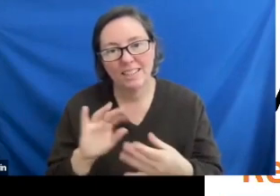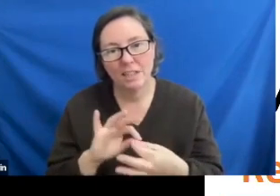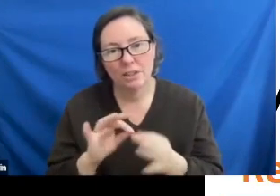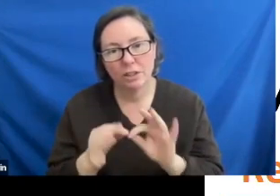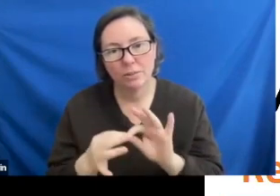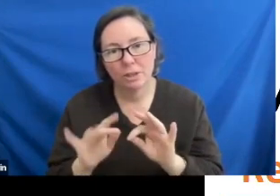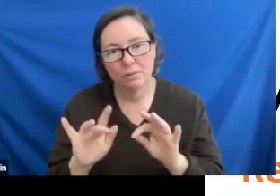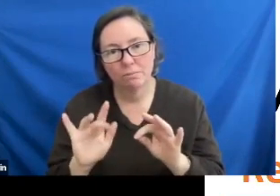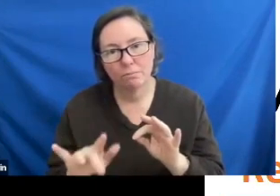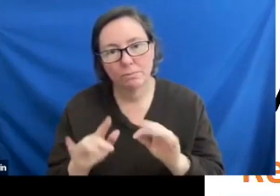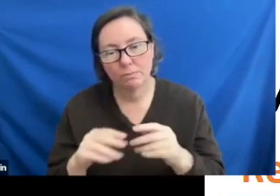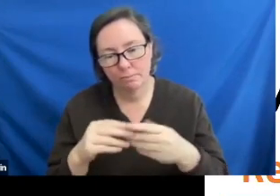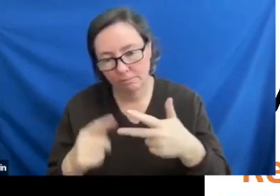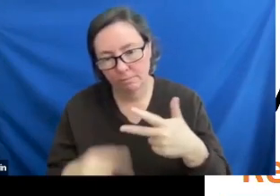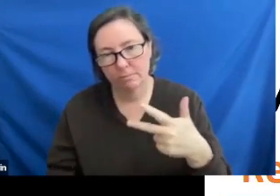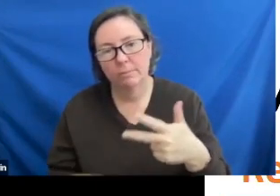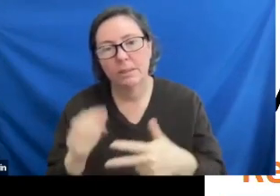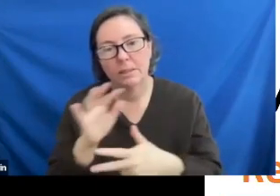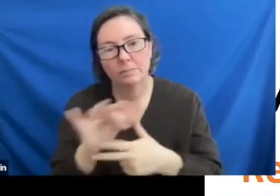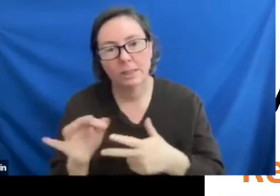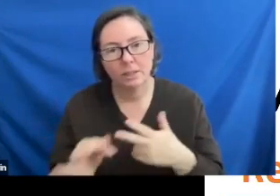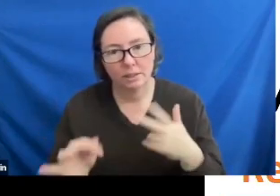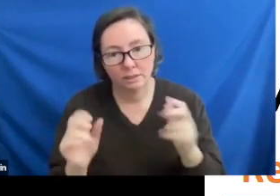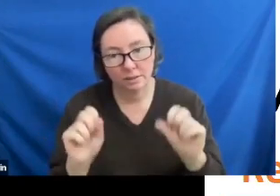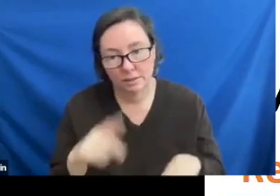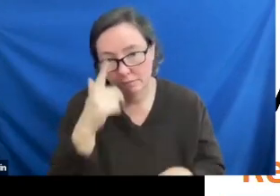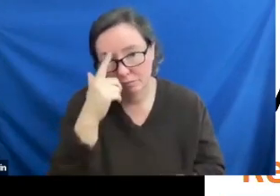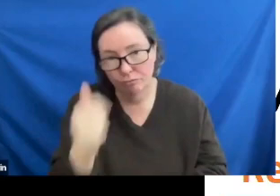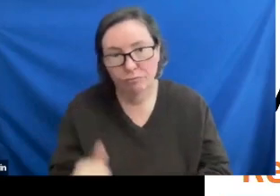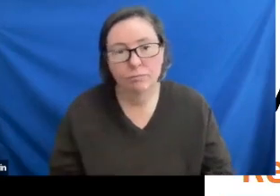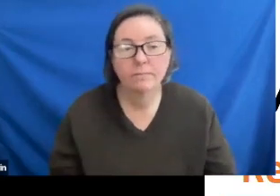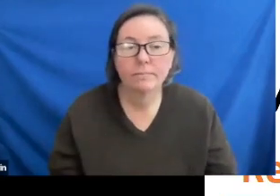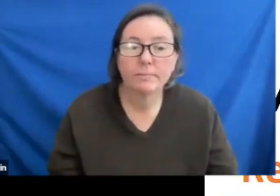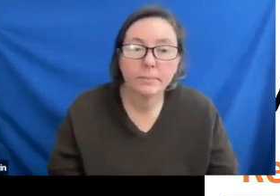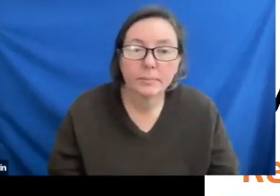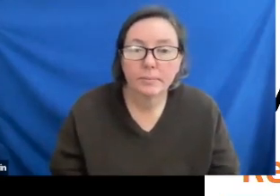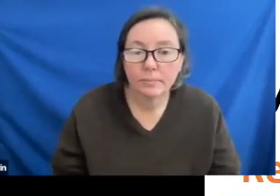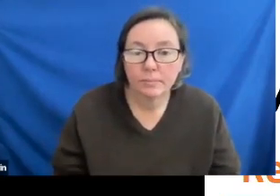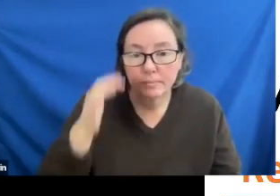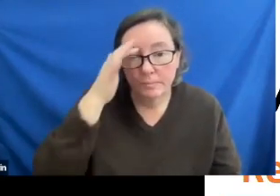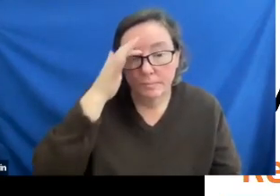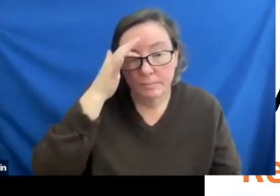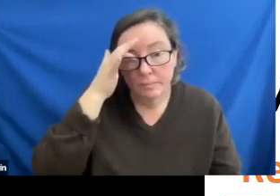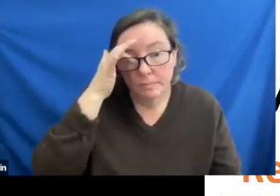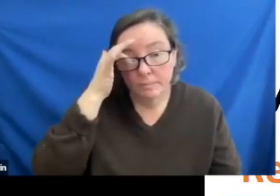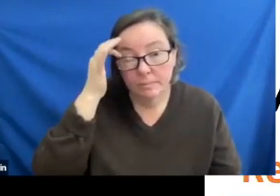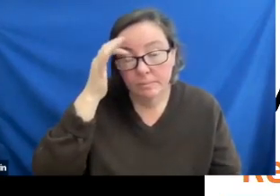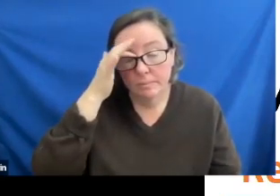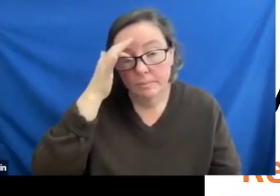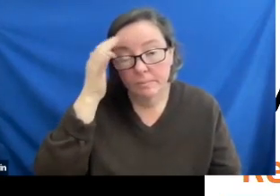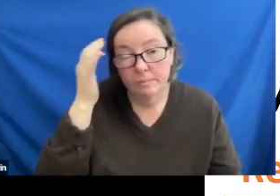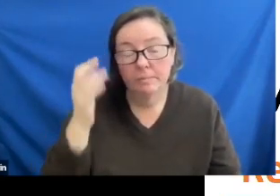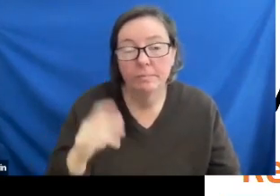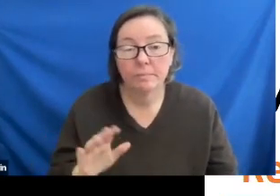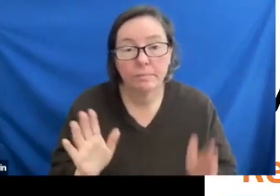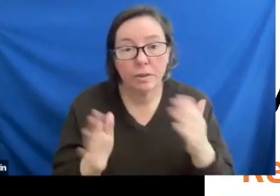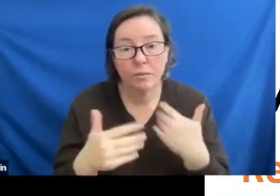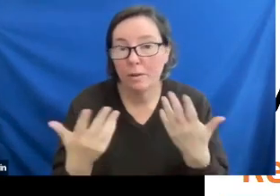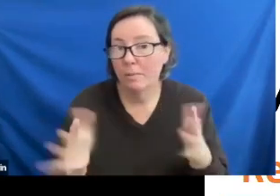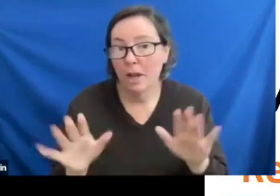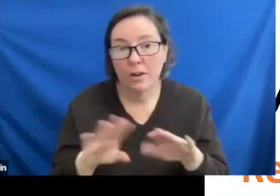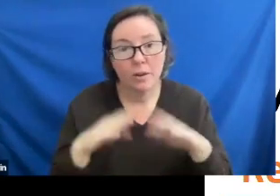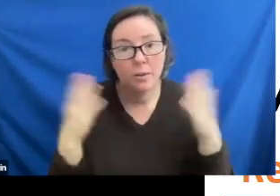button, and you can select which language you'd like to hear the meeting in tonight. The rooms are already